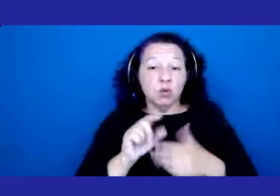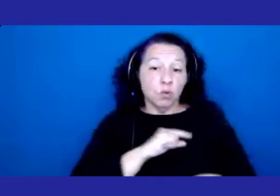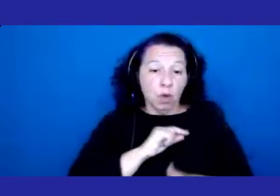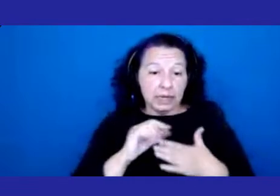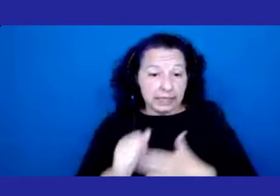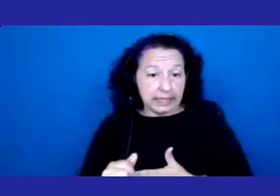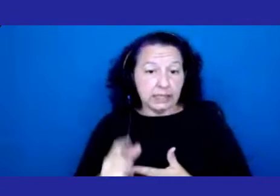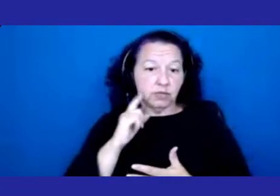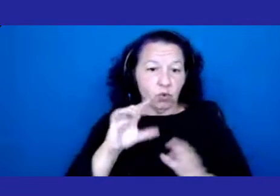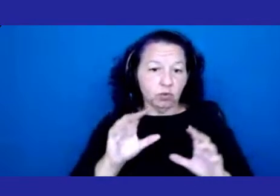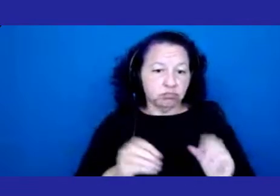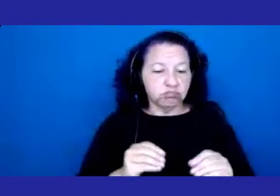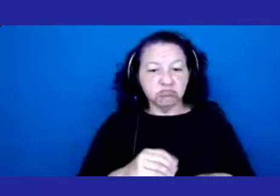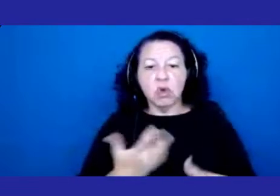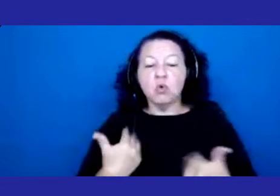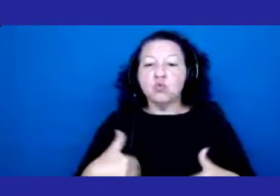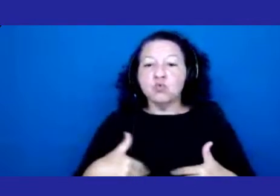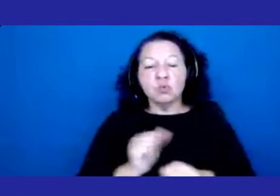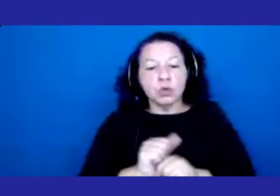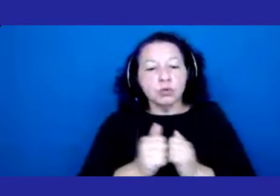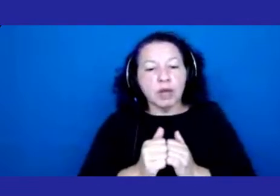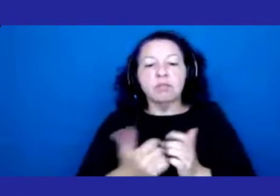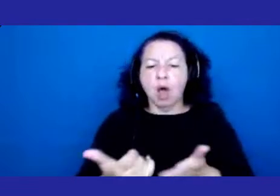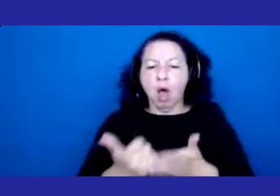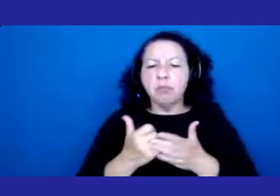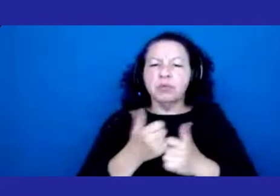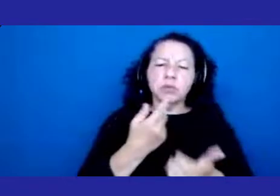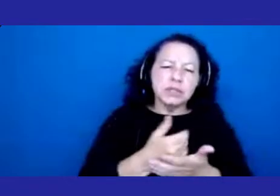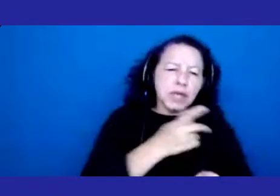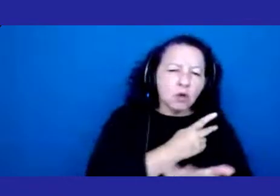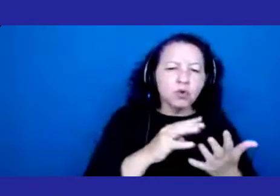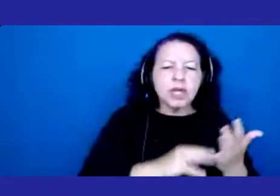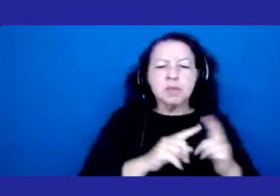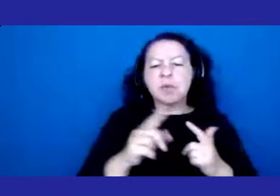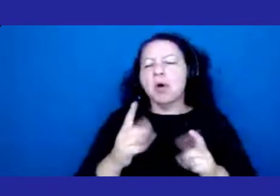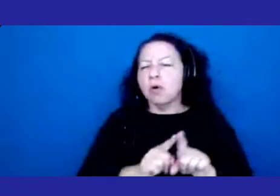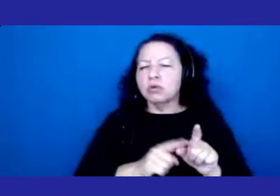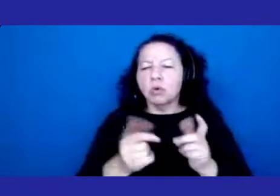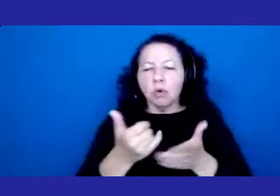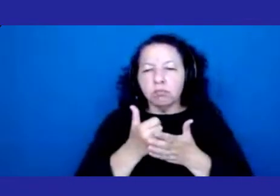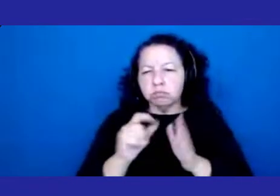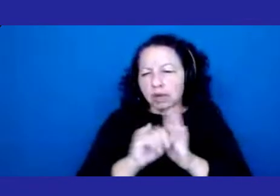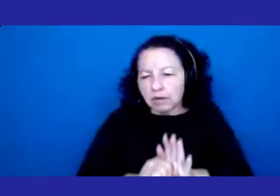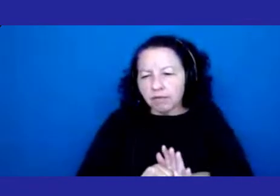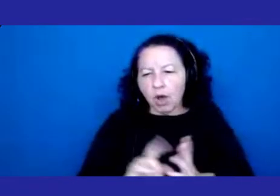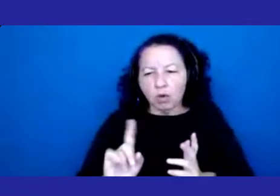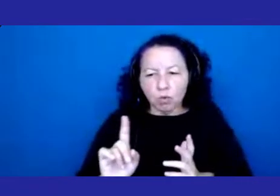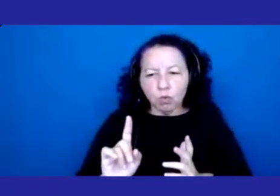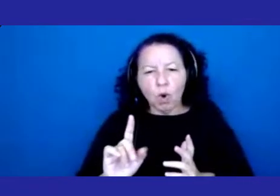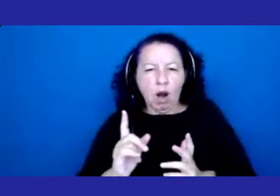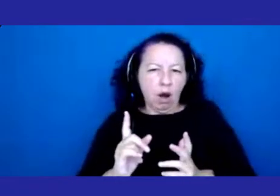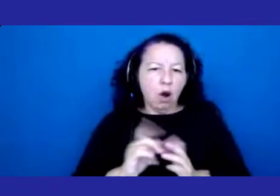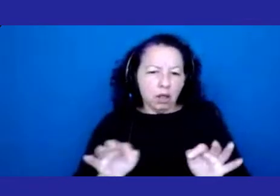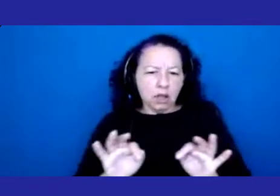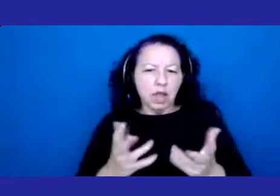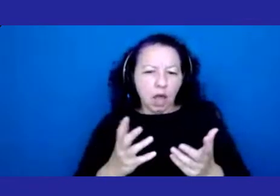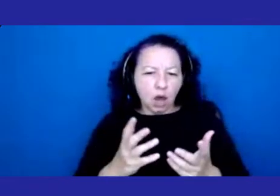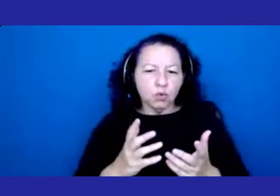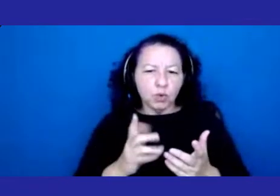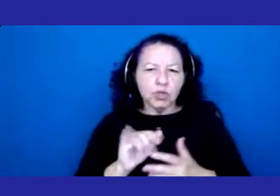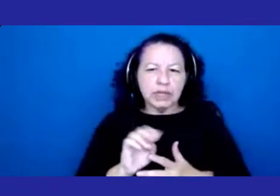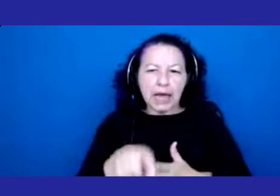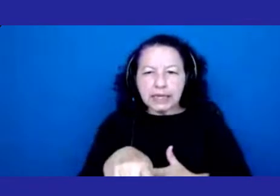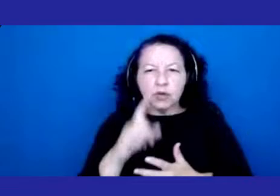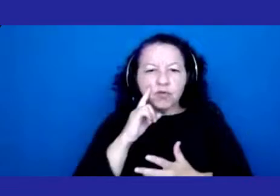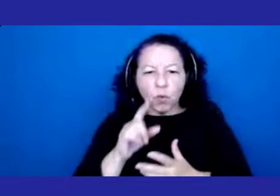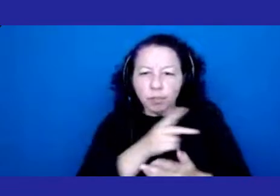they also helped us to identify sites where we could use language line where needed for patients. The survey was translated into the